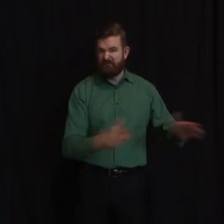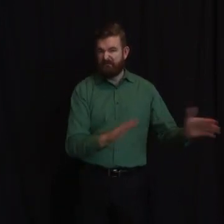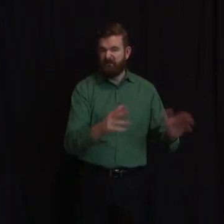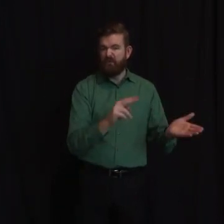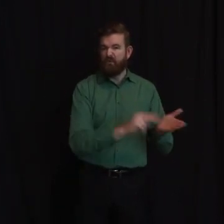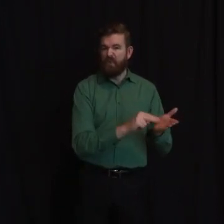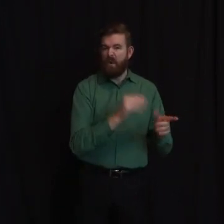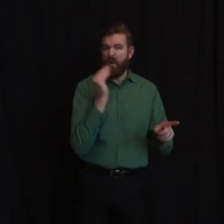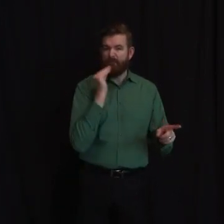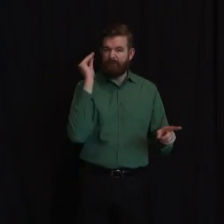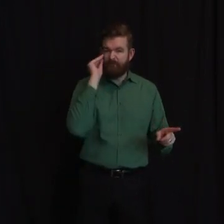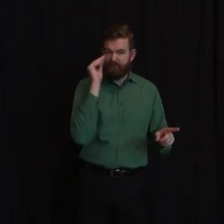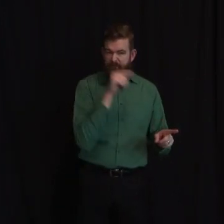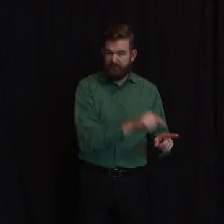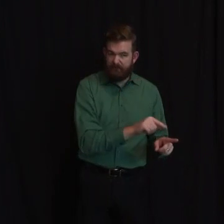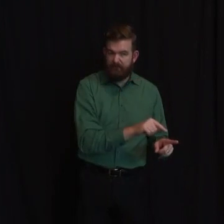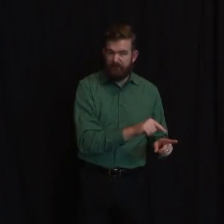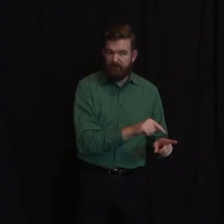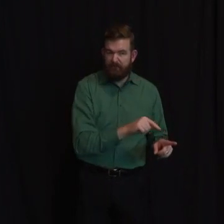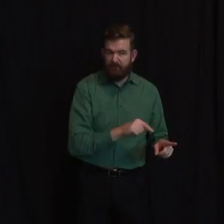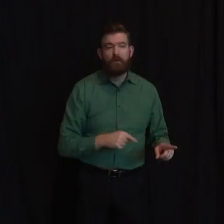Judy, I'll start and ask you to come in.